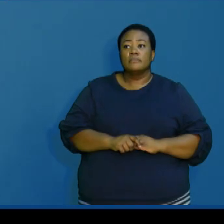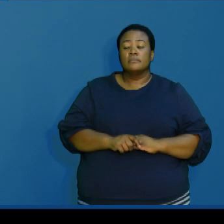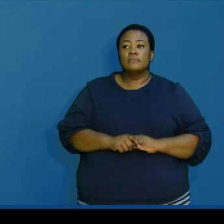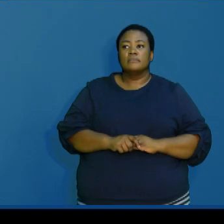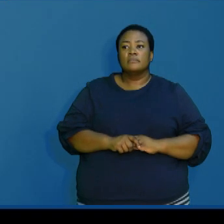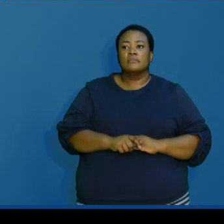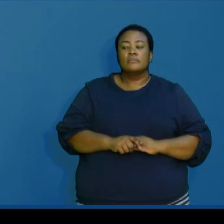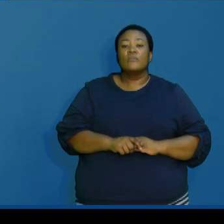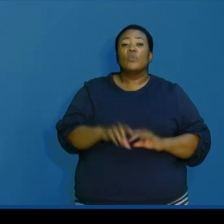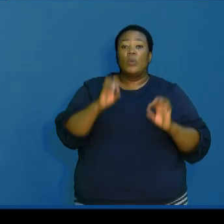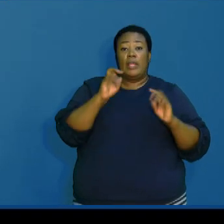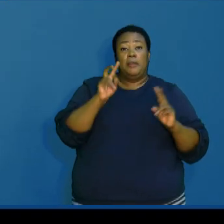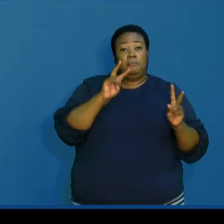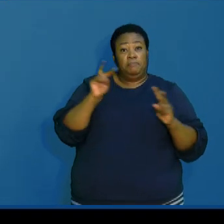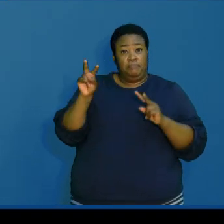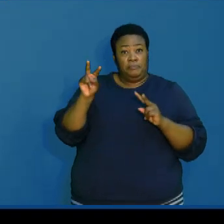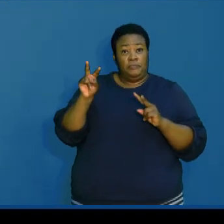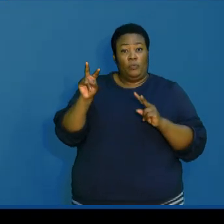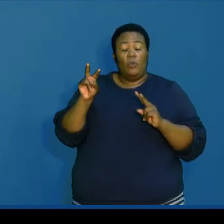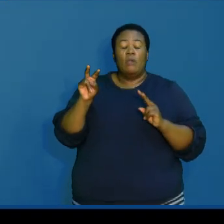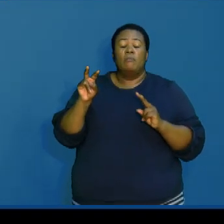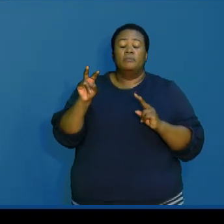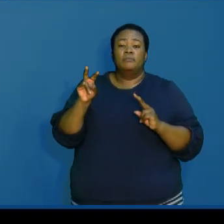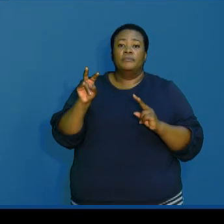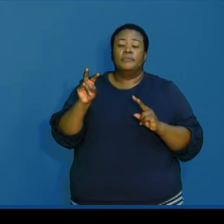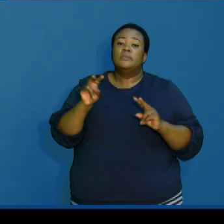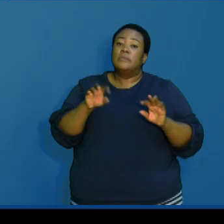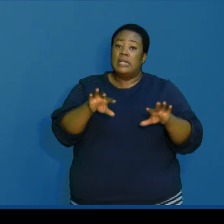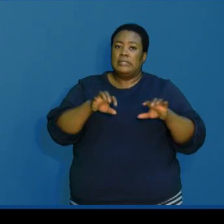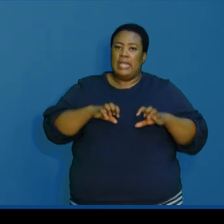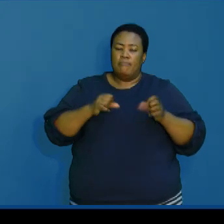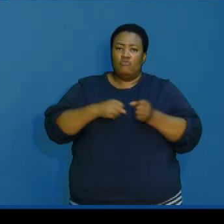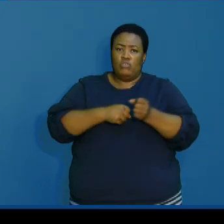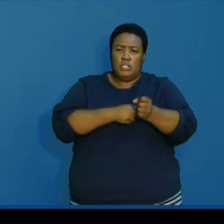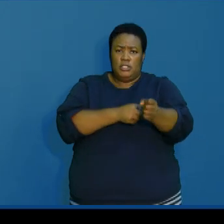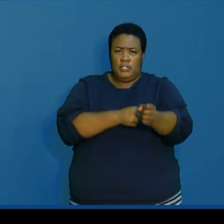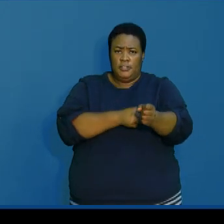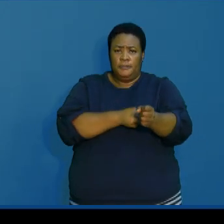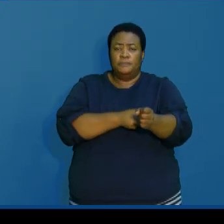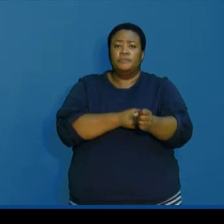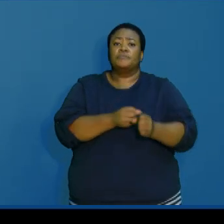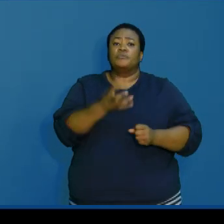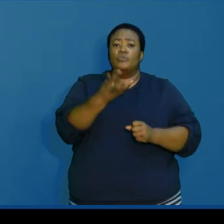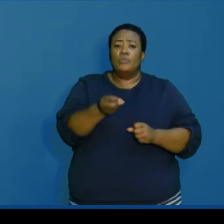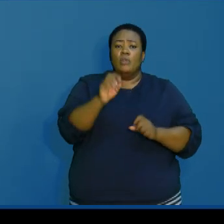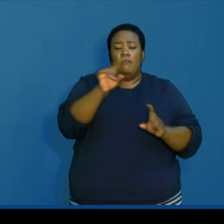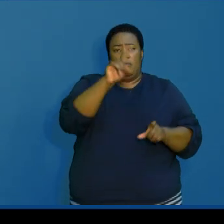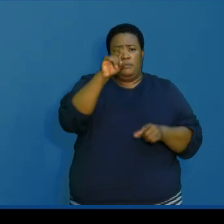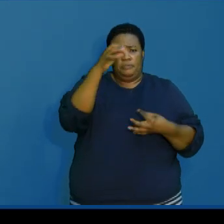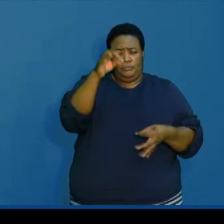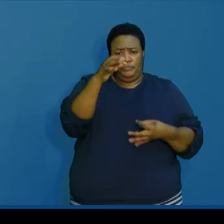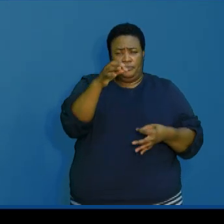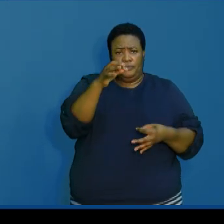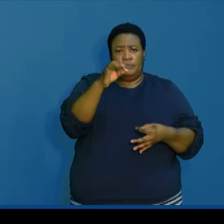I need you to look at this exam strategy. Your examiner will give you an extract. They will say this